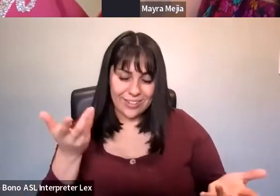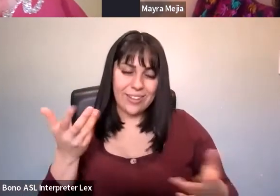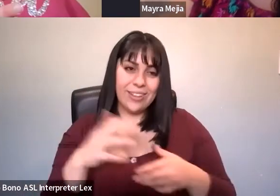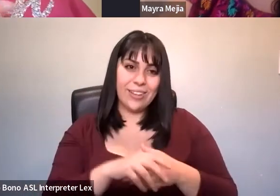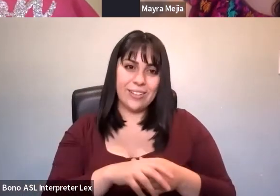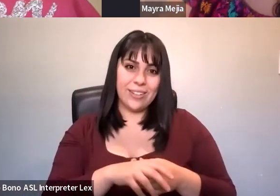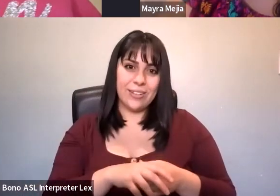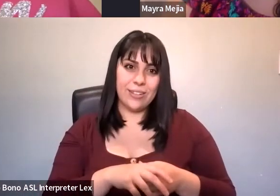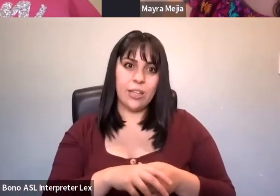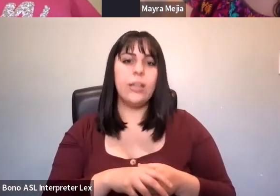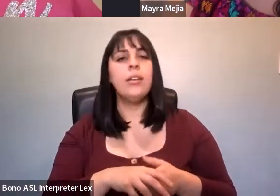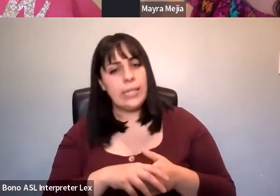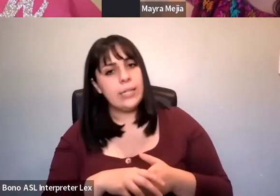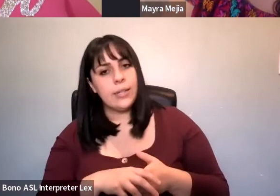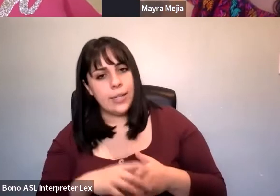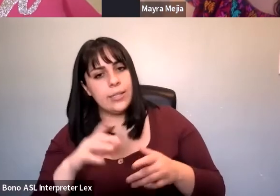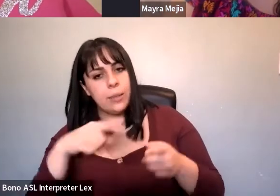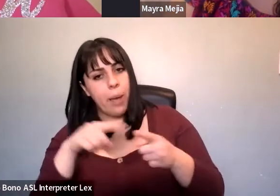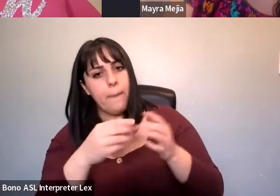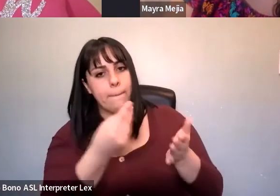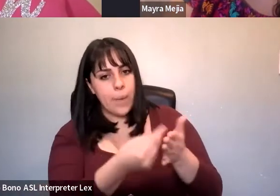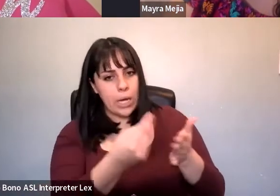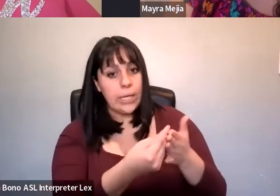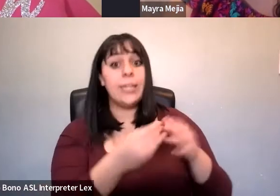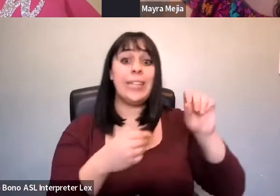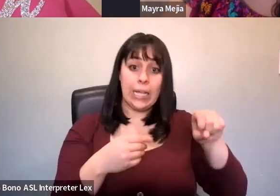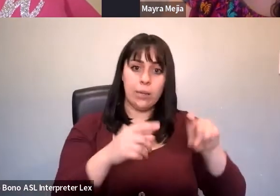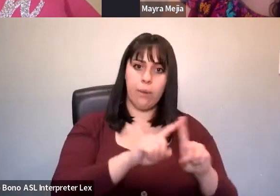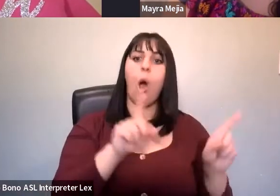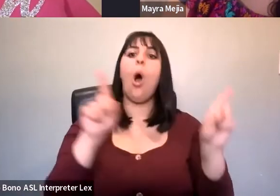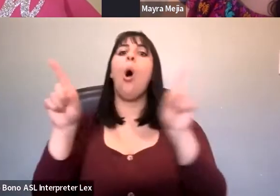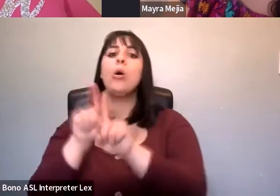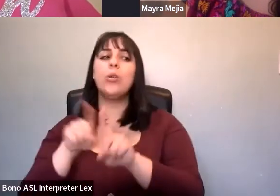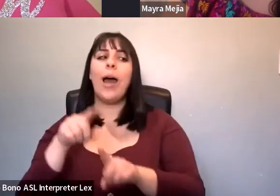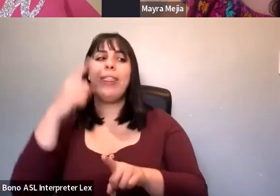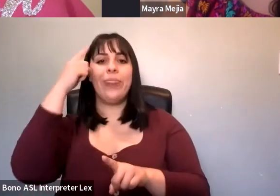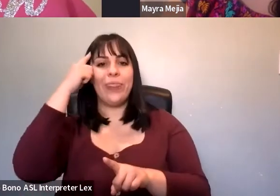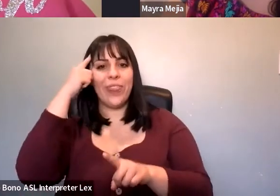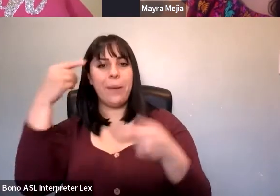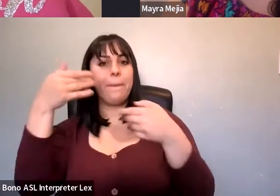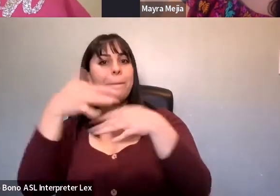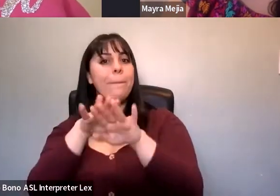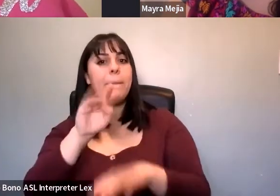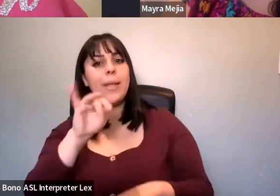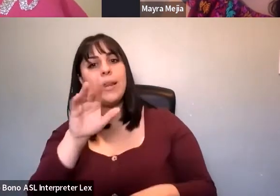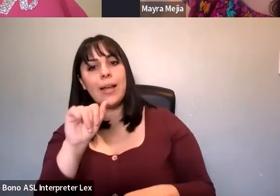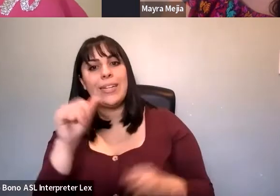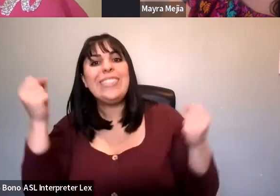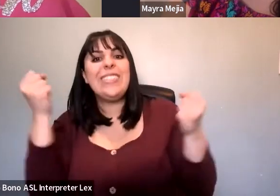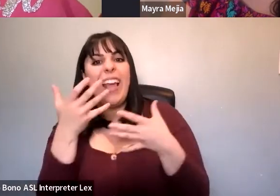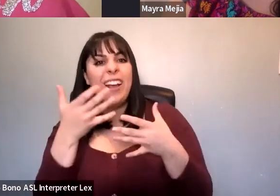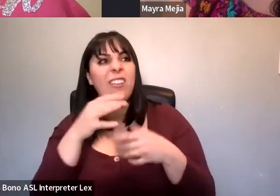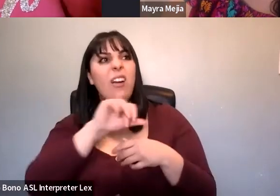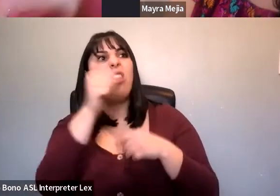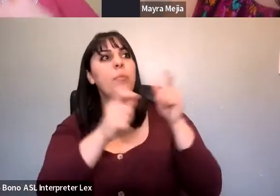it's about the money, but I also think it's a fear of the reaction because it's tied to that